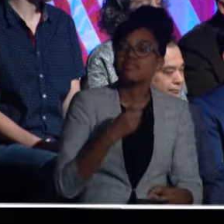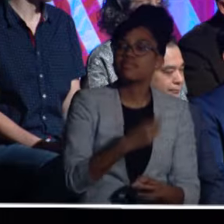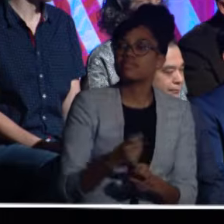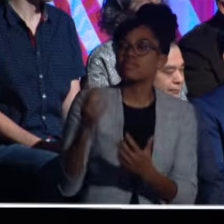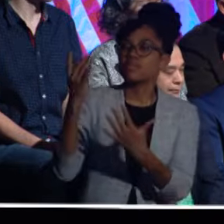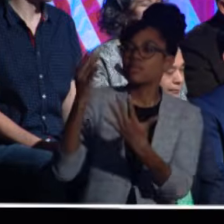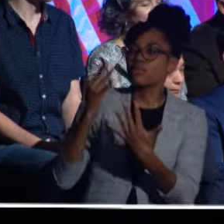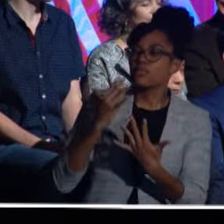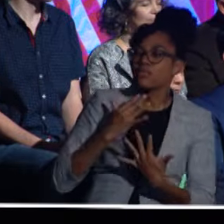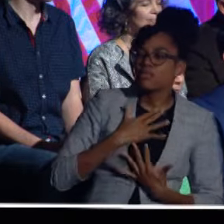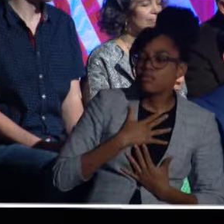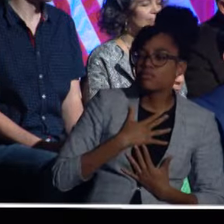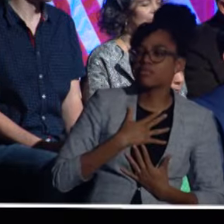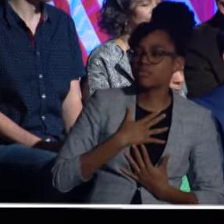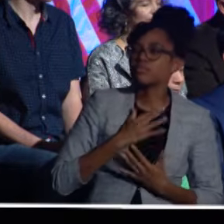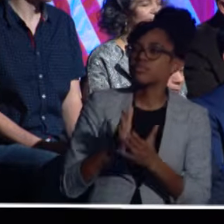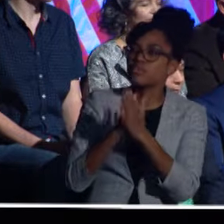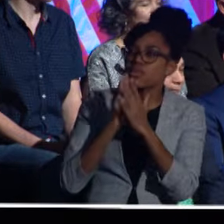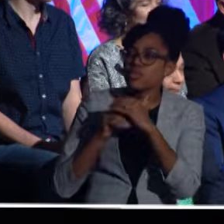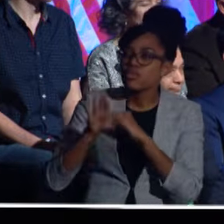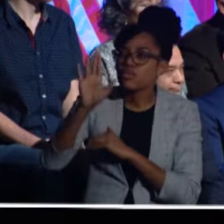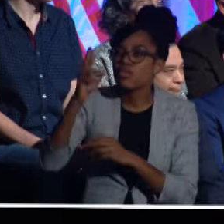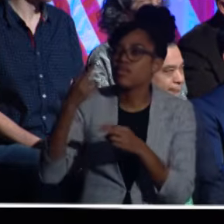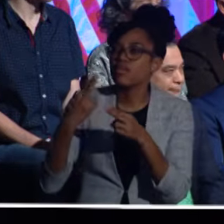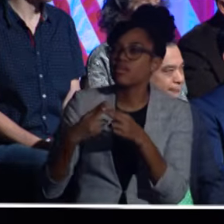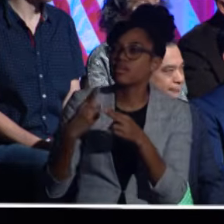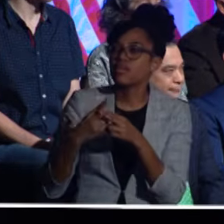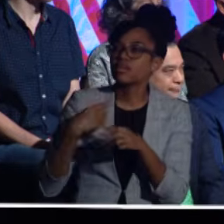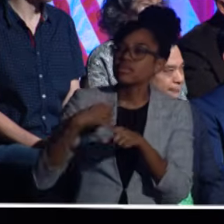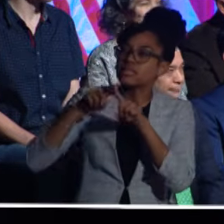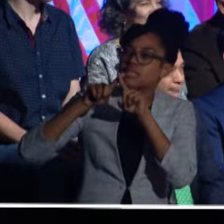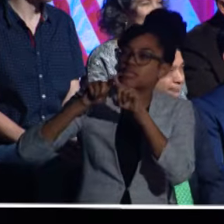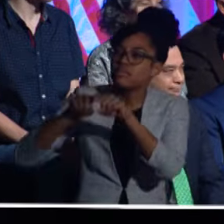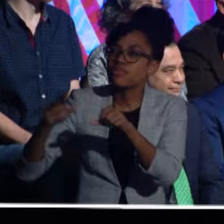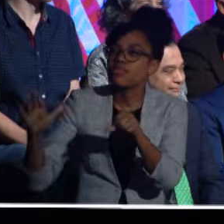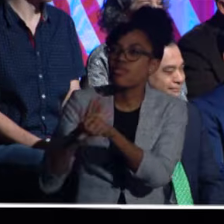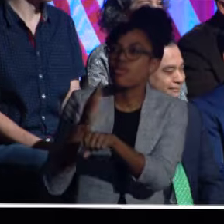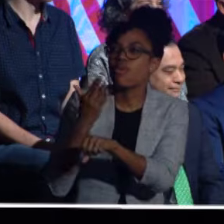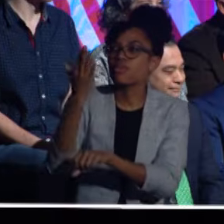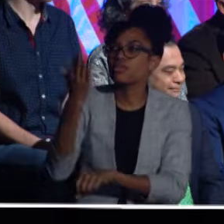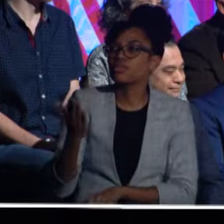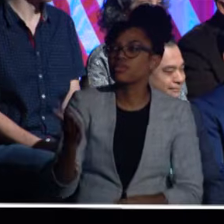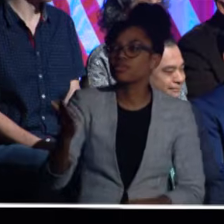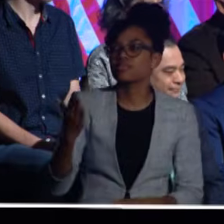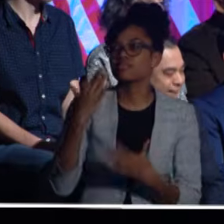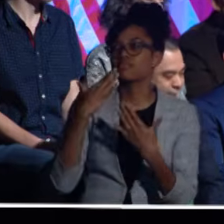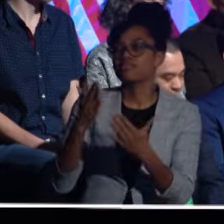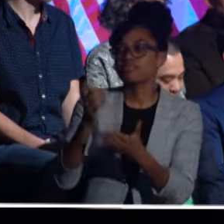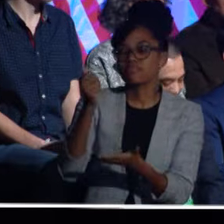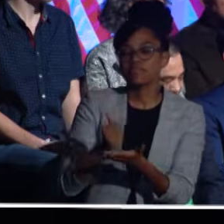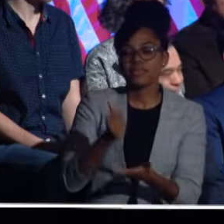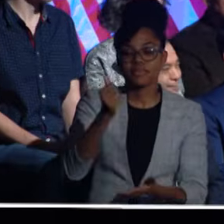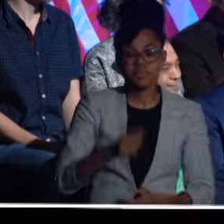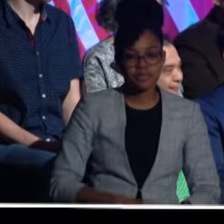all, and that we completely depend on you. Amen, Amen, and Ashe.